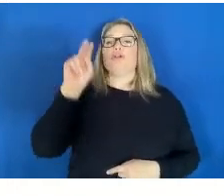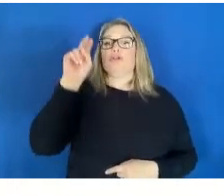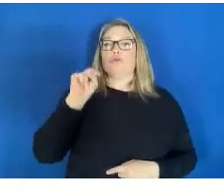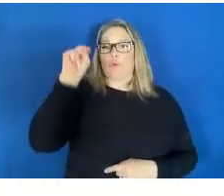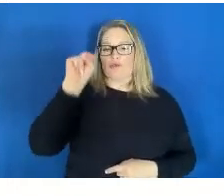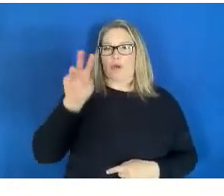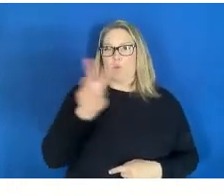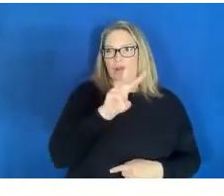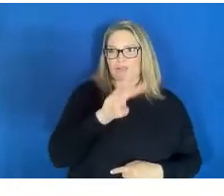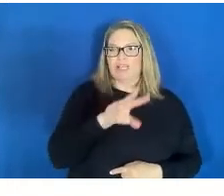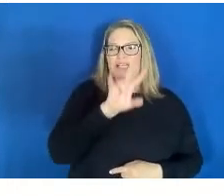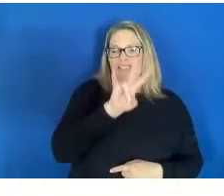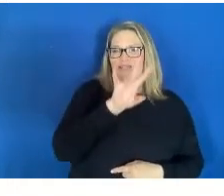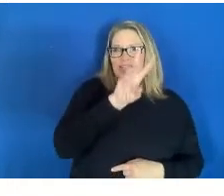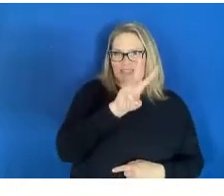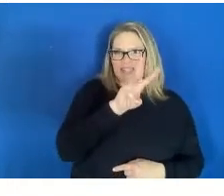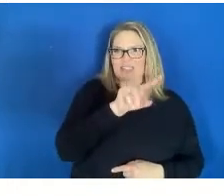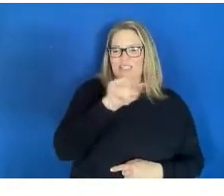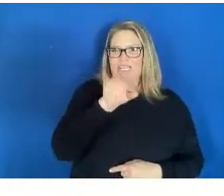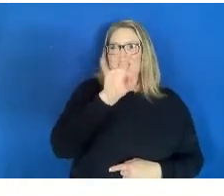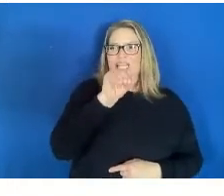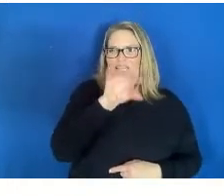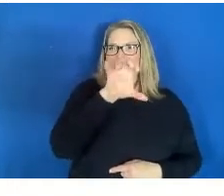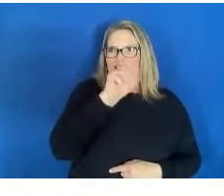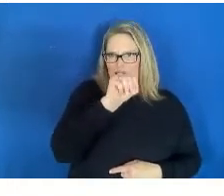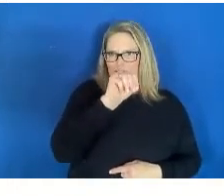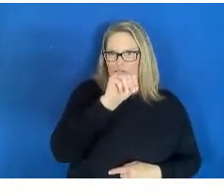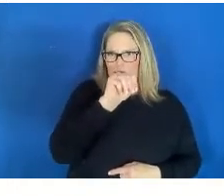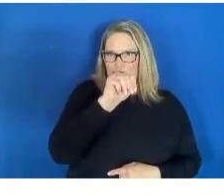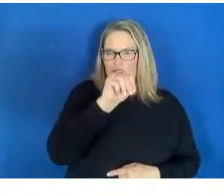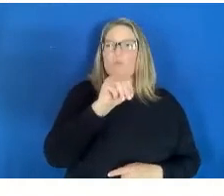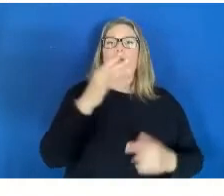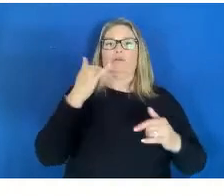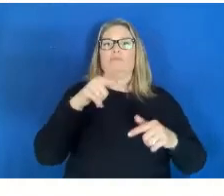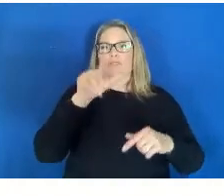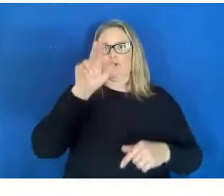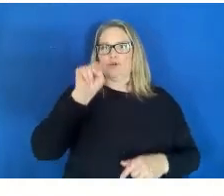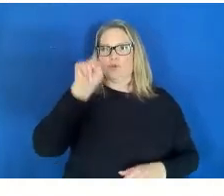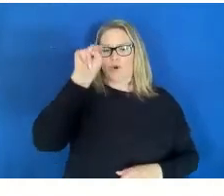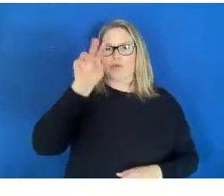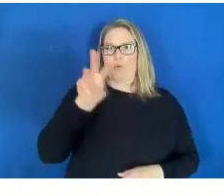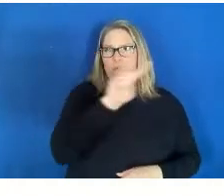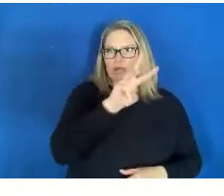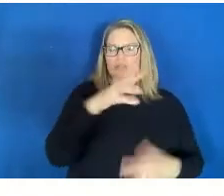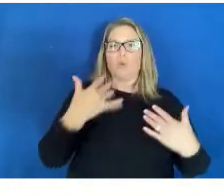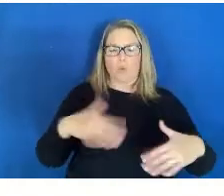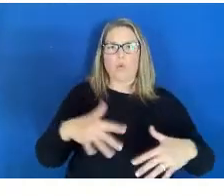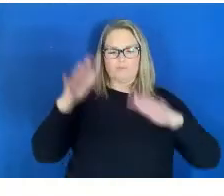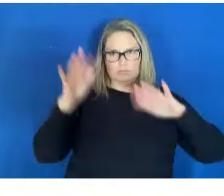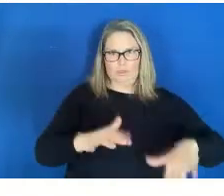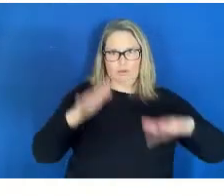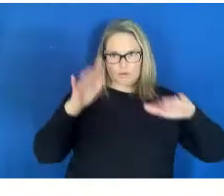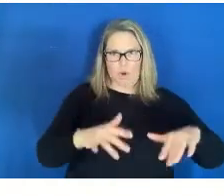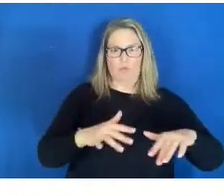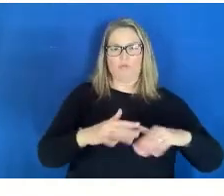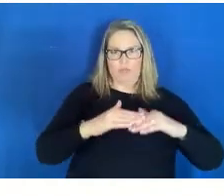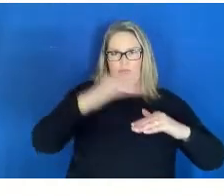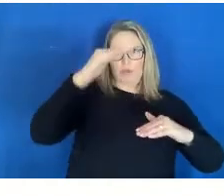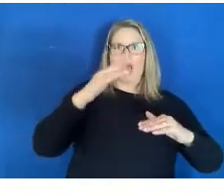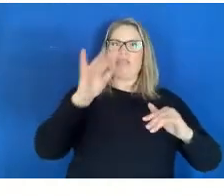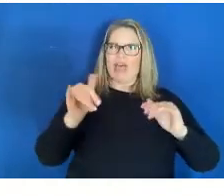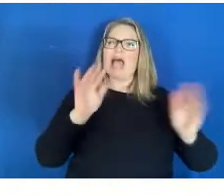between 76 and 90 centimeters. For northwestern New Brunswick, this is comparable to last